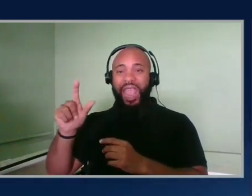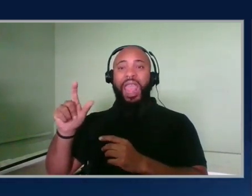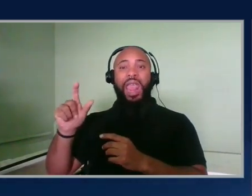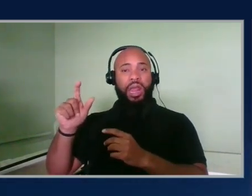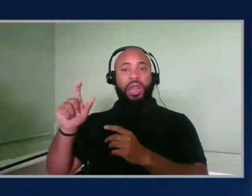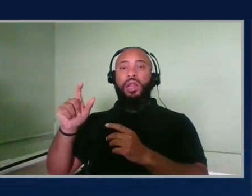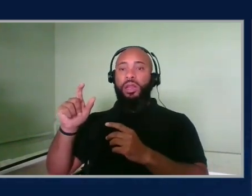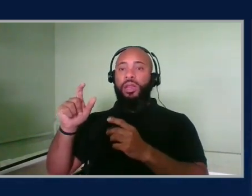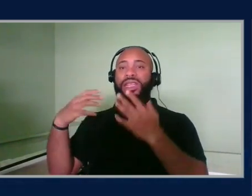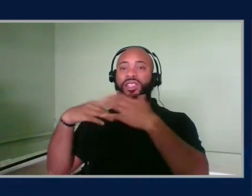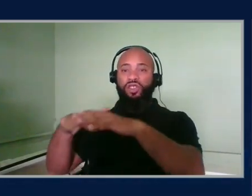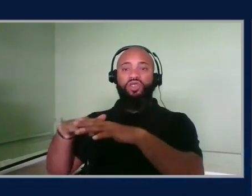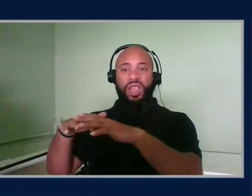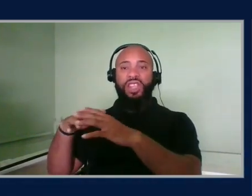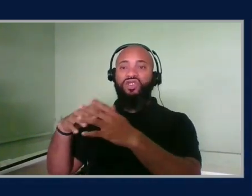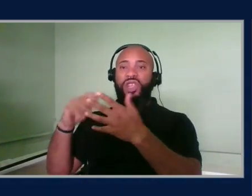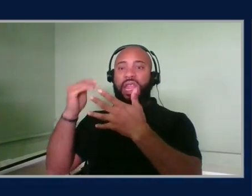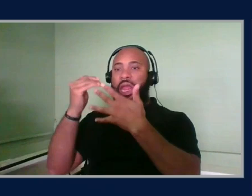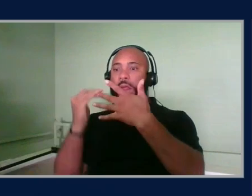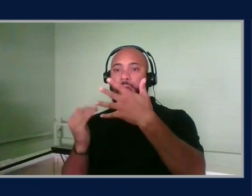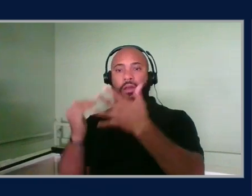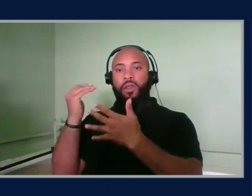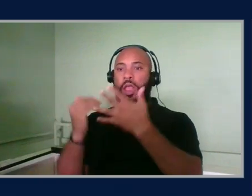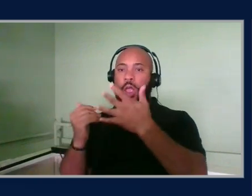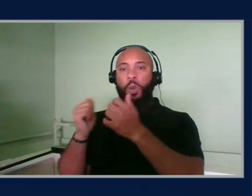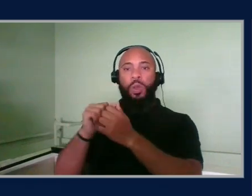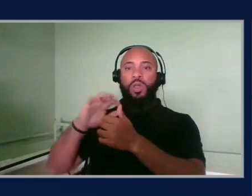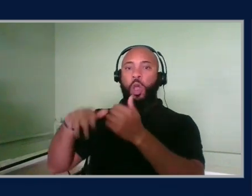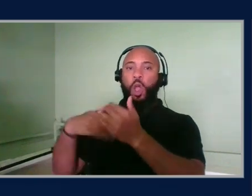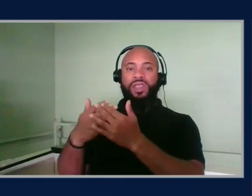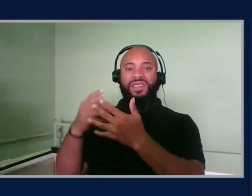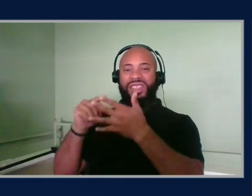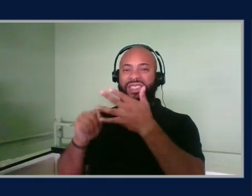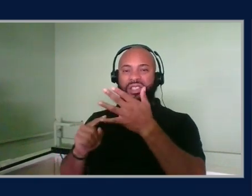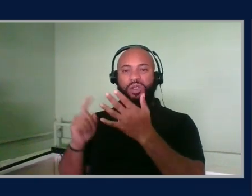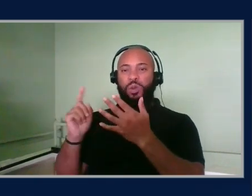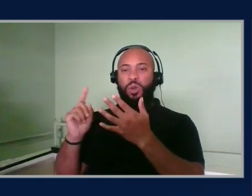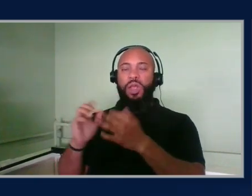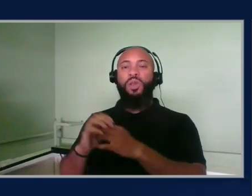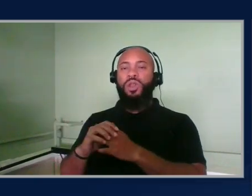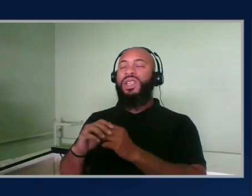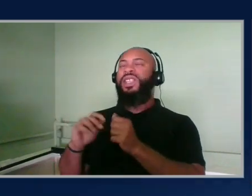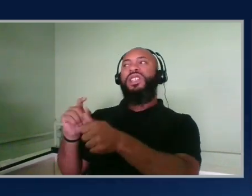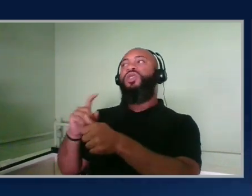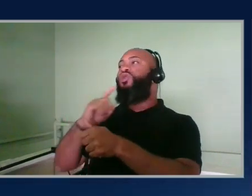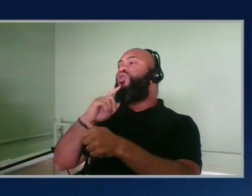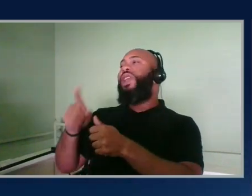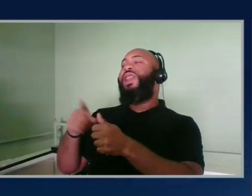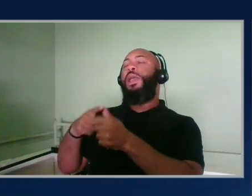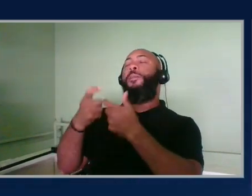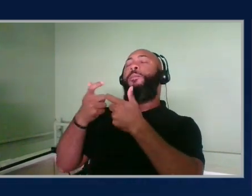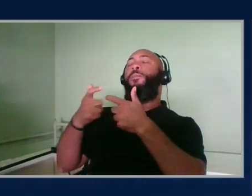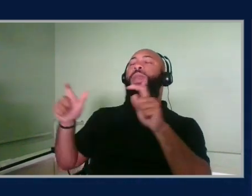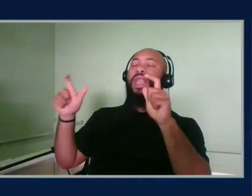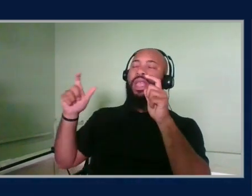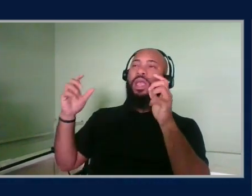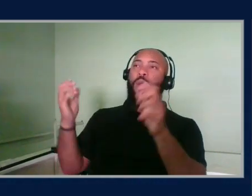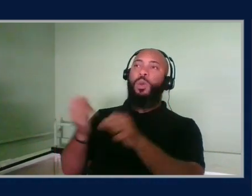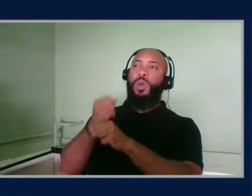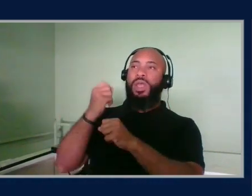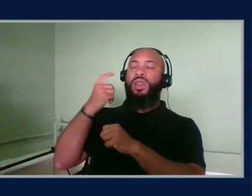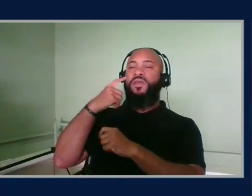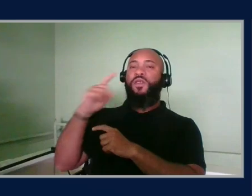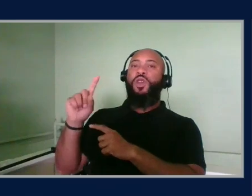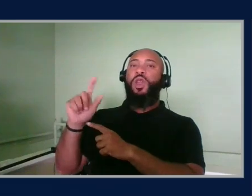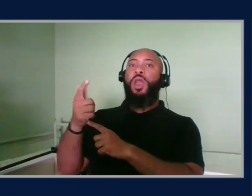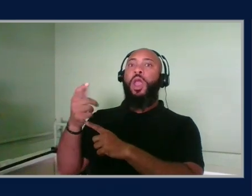of this? I mean, specific to what we were talking about, it's a big win for governance because you know,